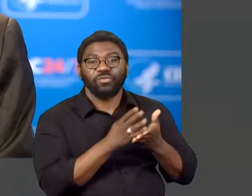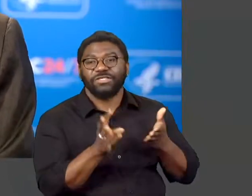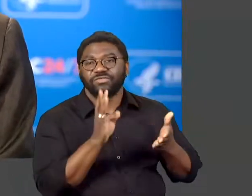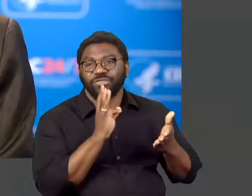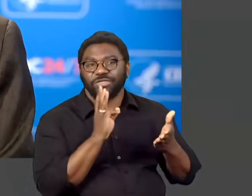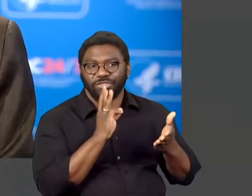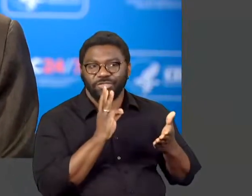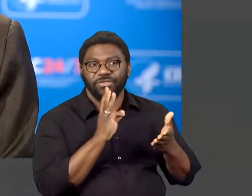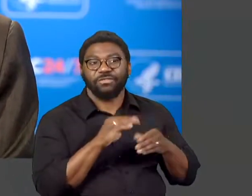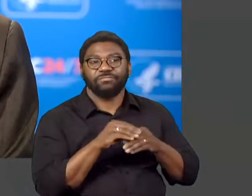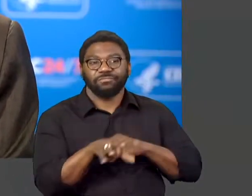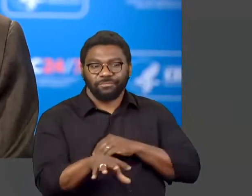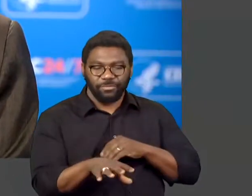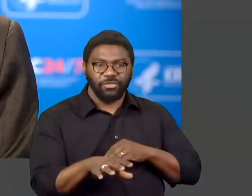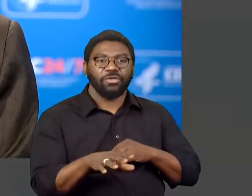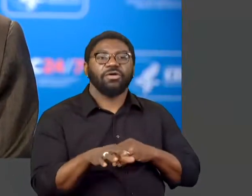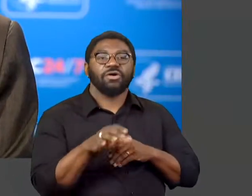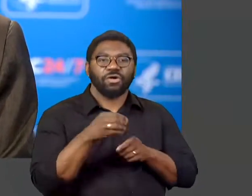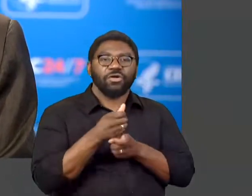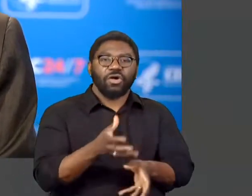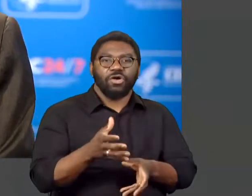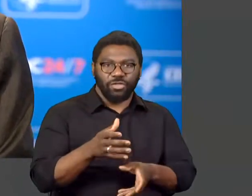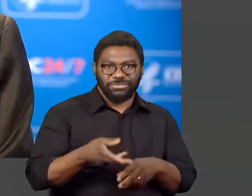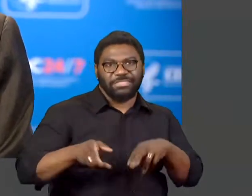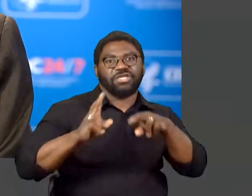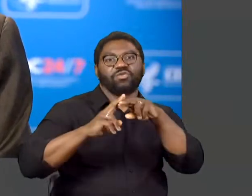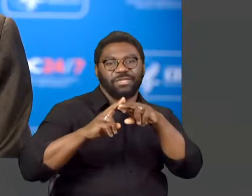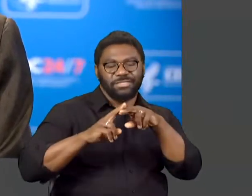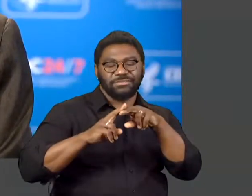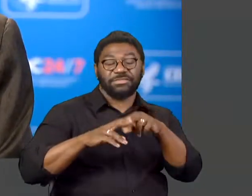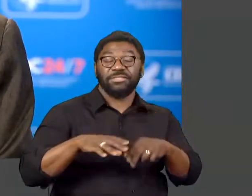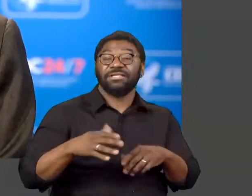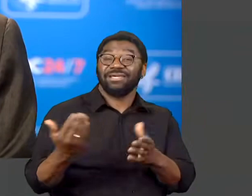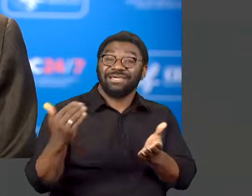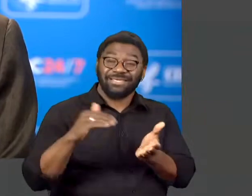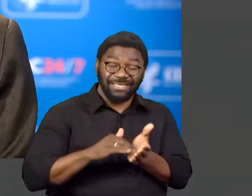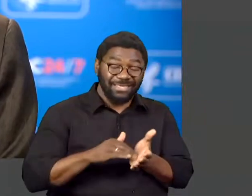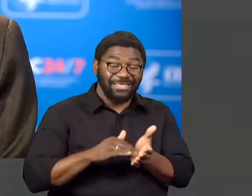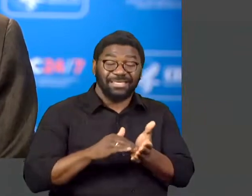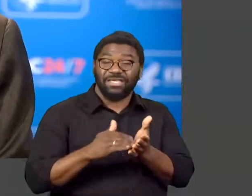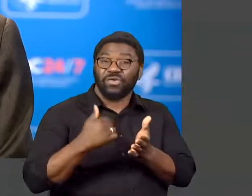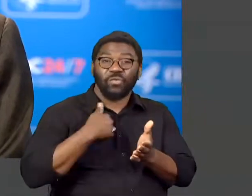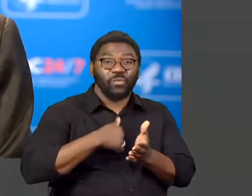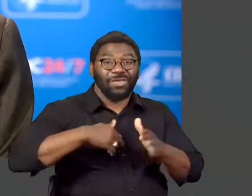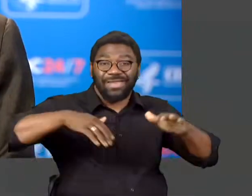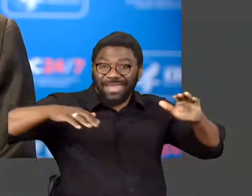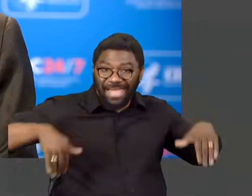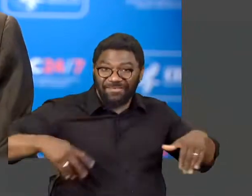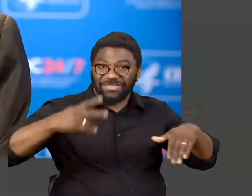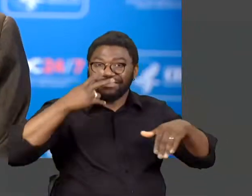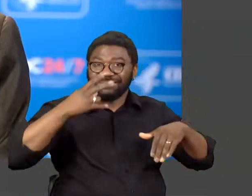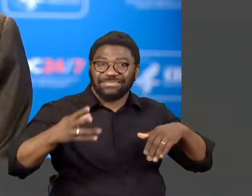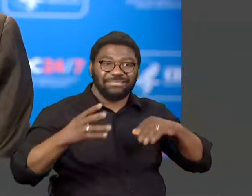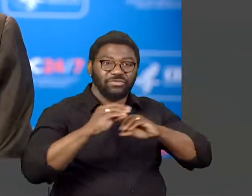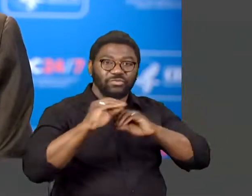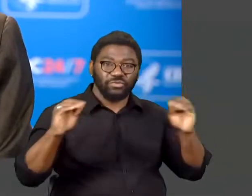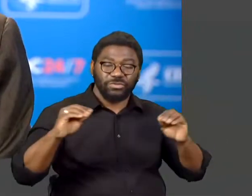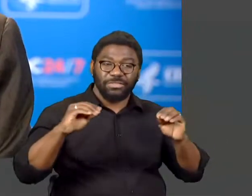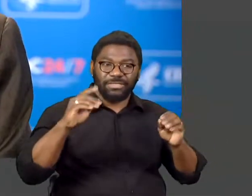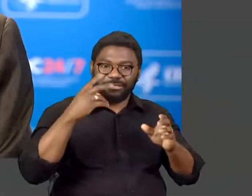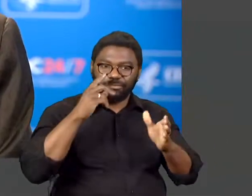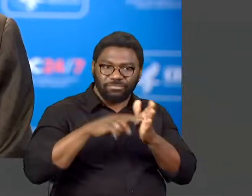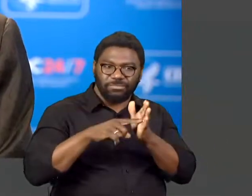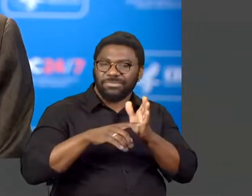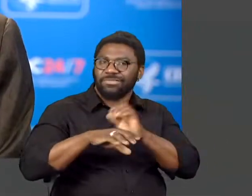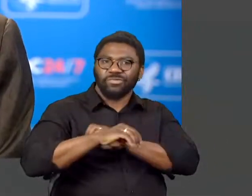system and then causing the increases that we see. Thankfully, again, we haven't seen anything corresponding on the human side. We're going to keep that